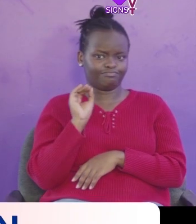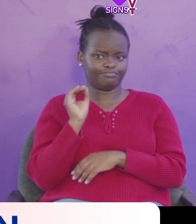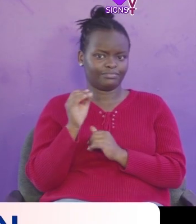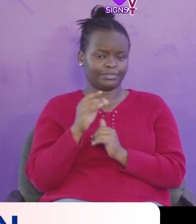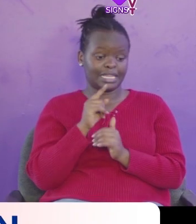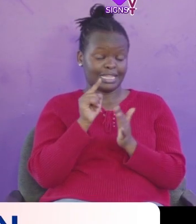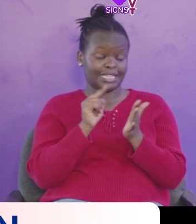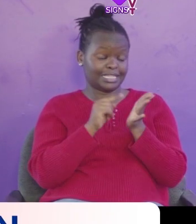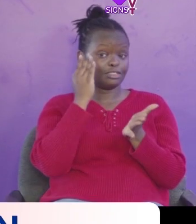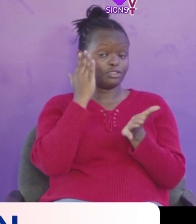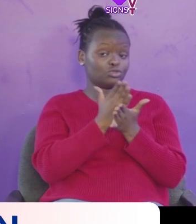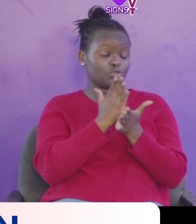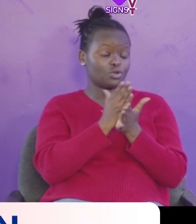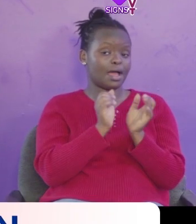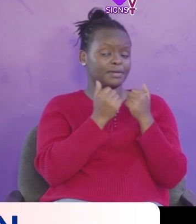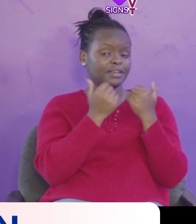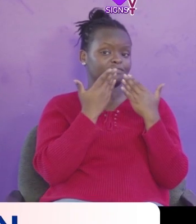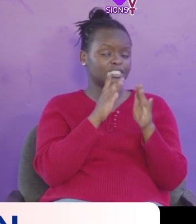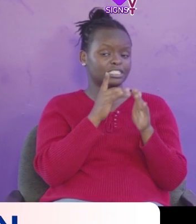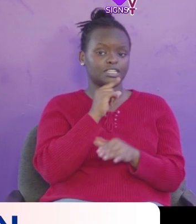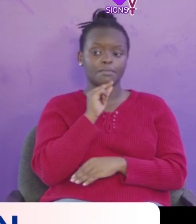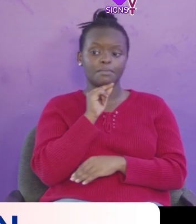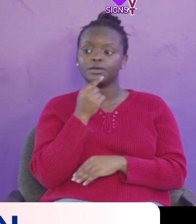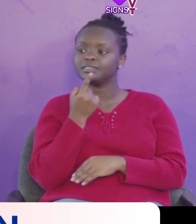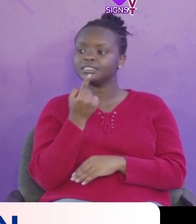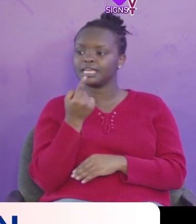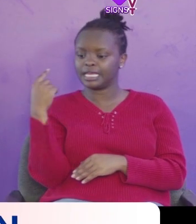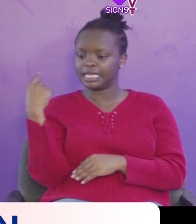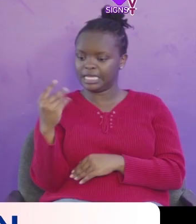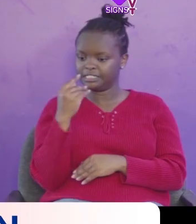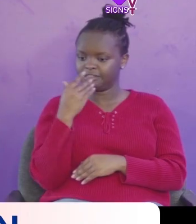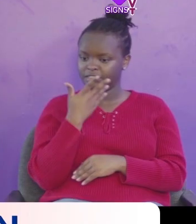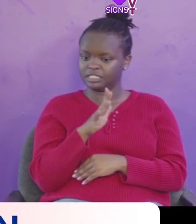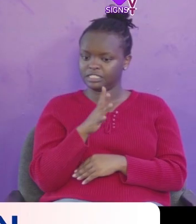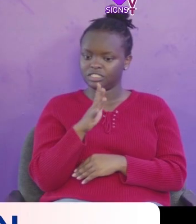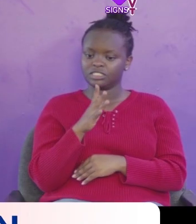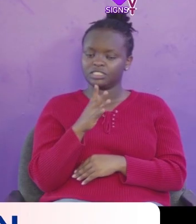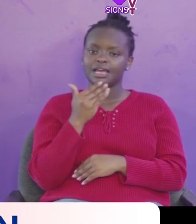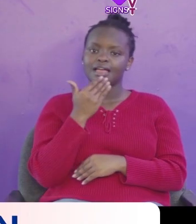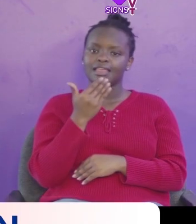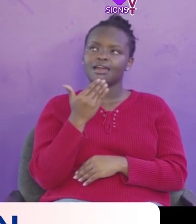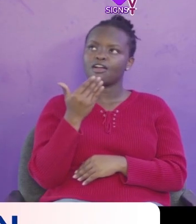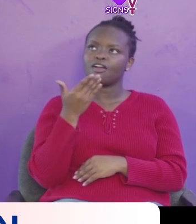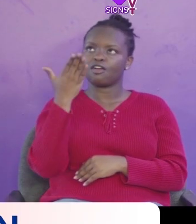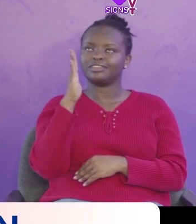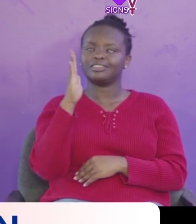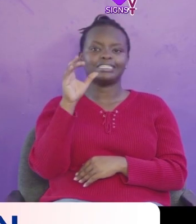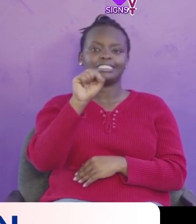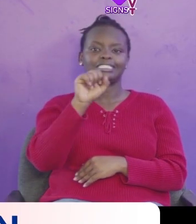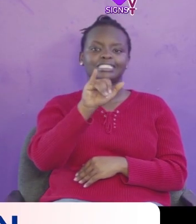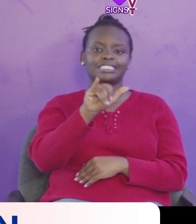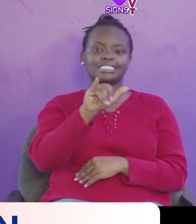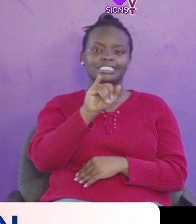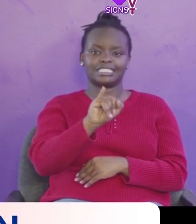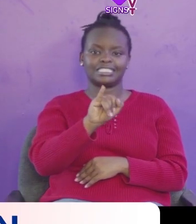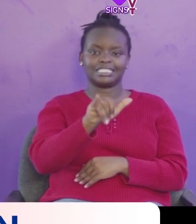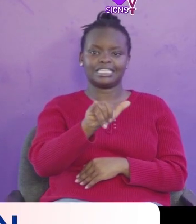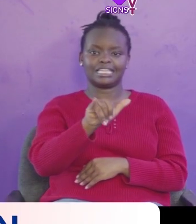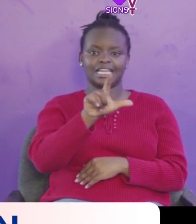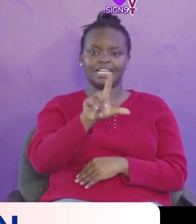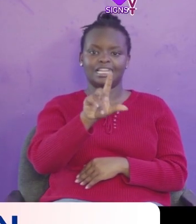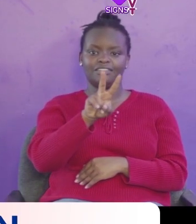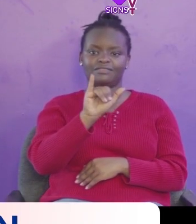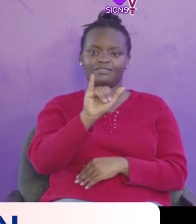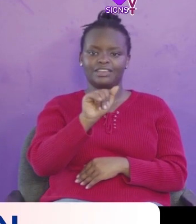Factual. The boy I'm saying that was hit, thank God Sylvia is here. Sylvia is the one who took him to the hospital.